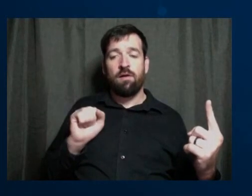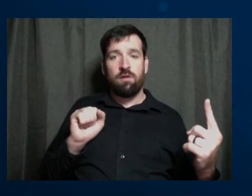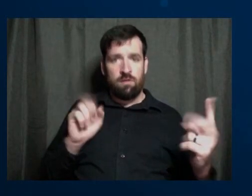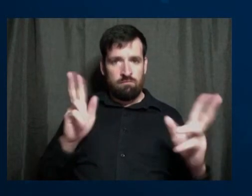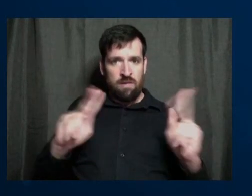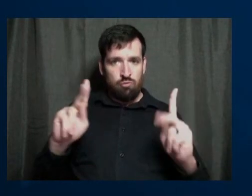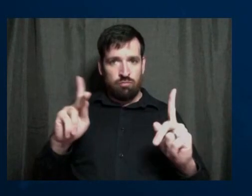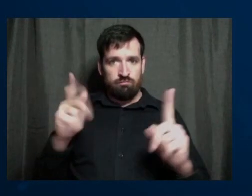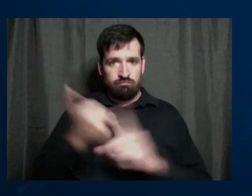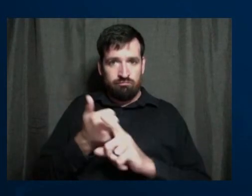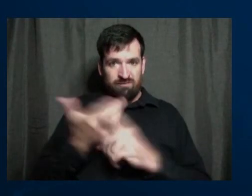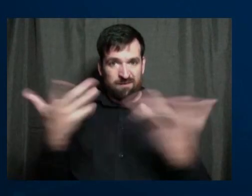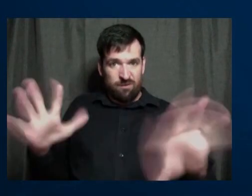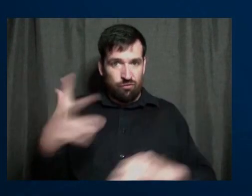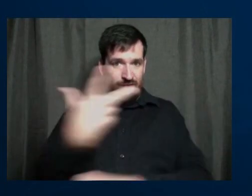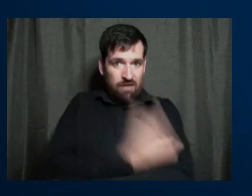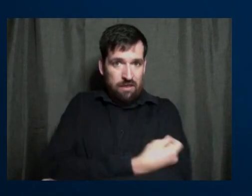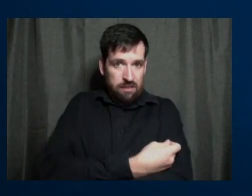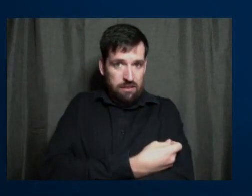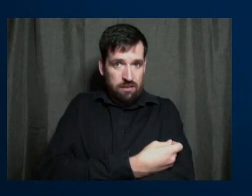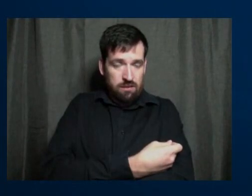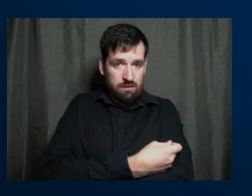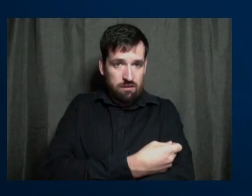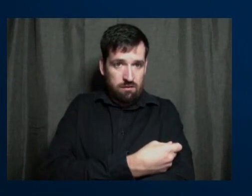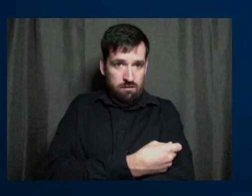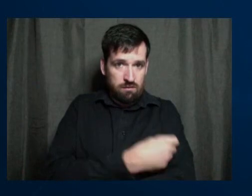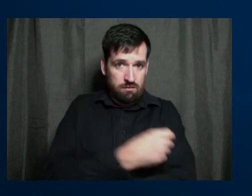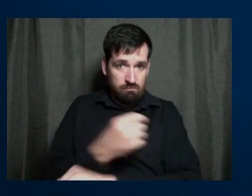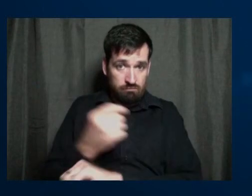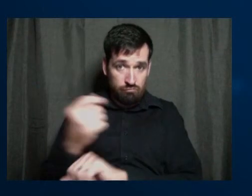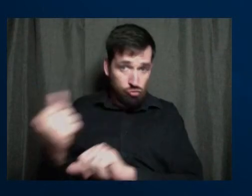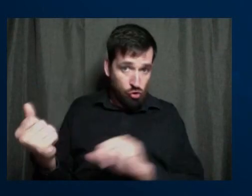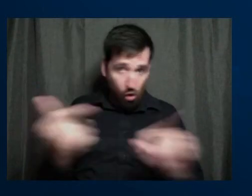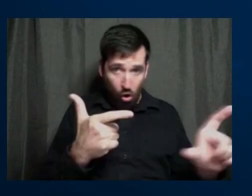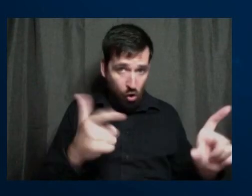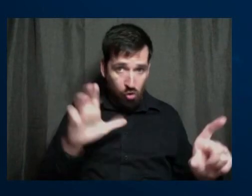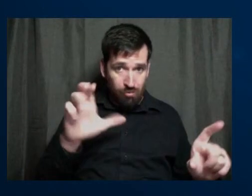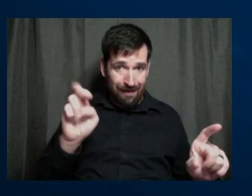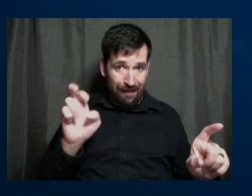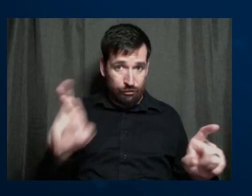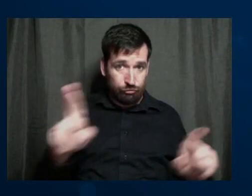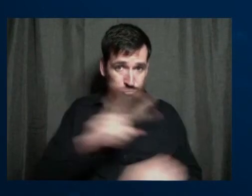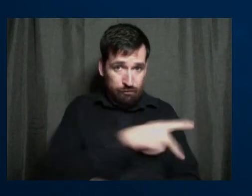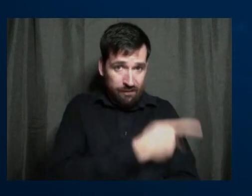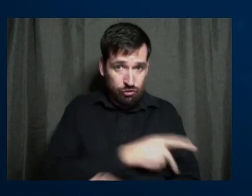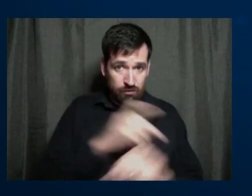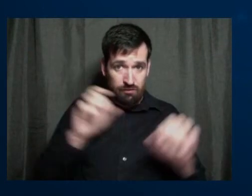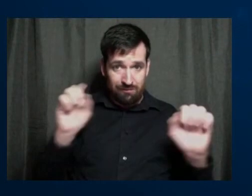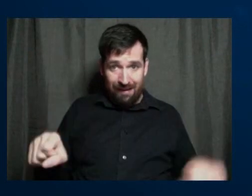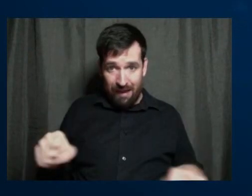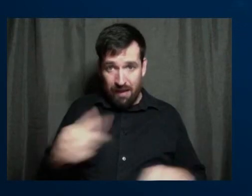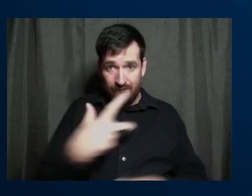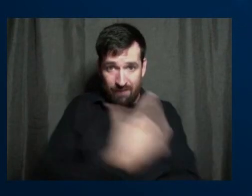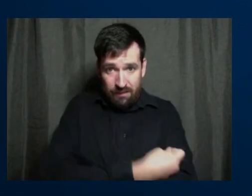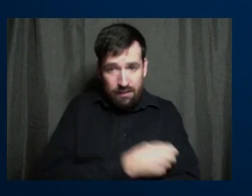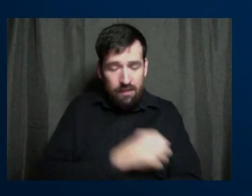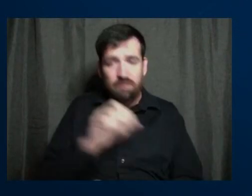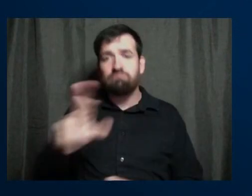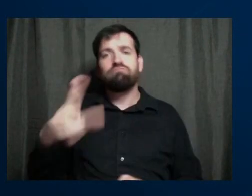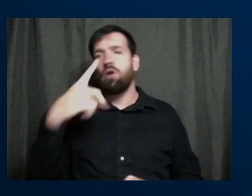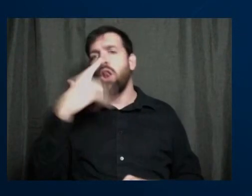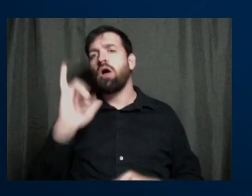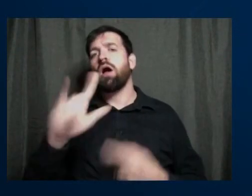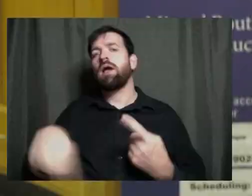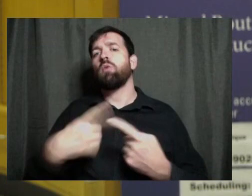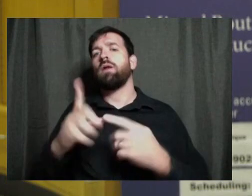vaccinated when they come in. I don't know if all cancer patients able to be vaccinated. What is that like when they come into your